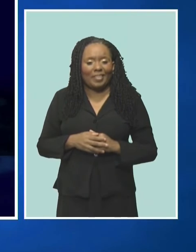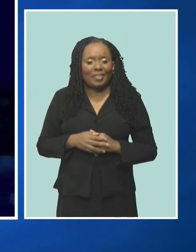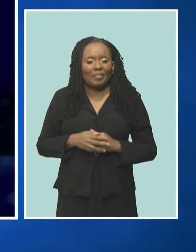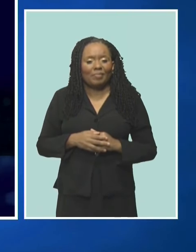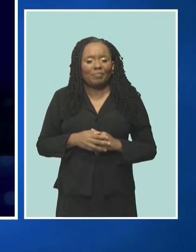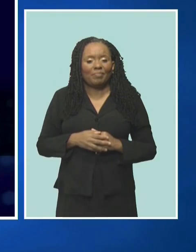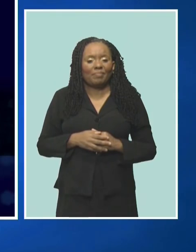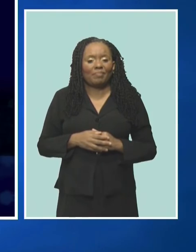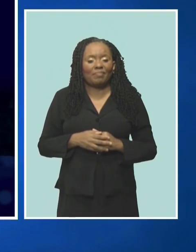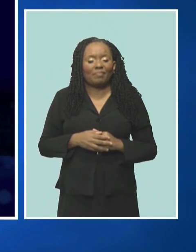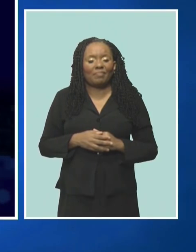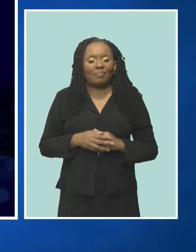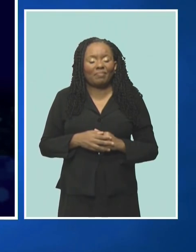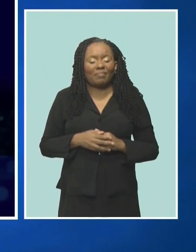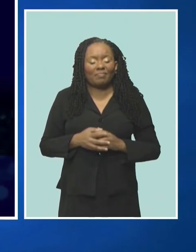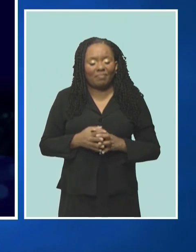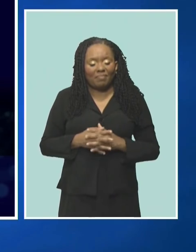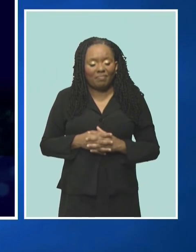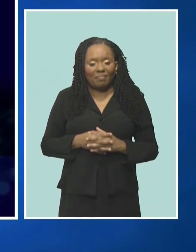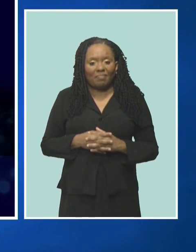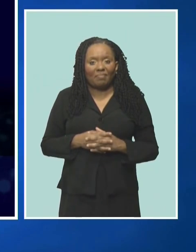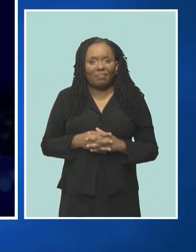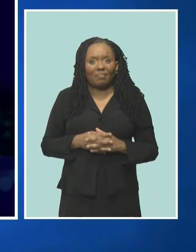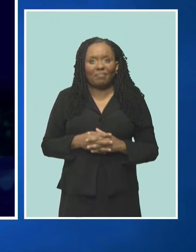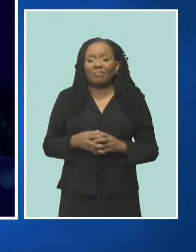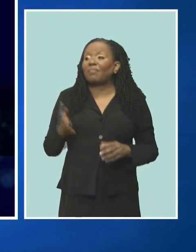All the other big acts, Mole and like Brooklyn Flooded,